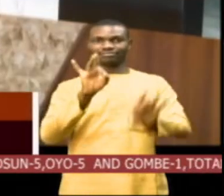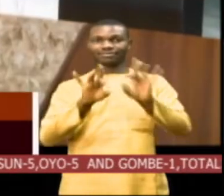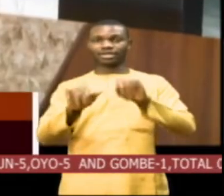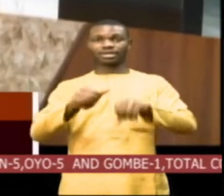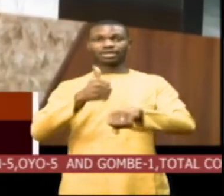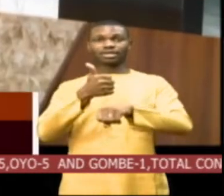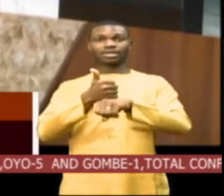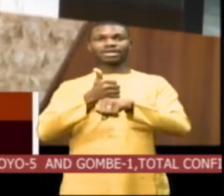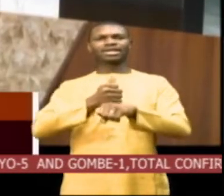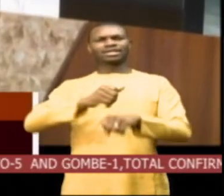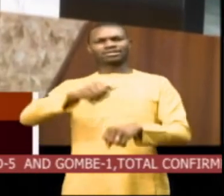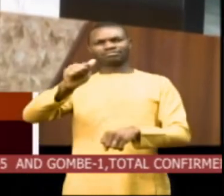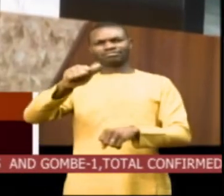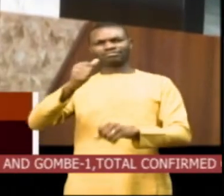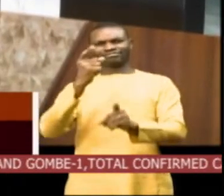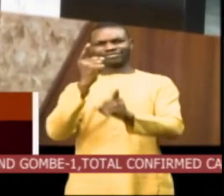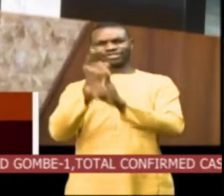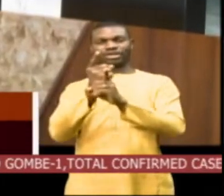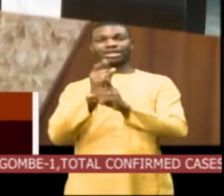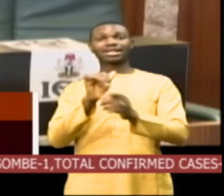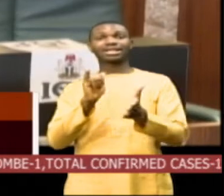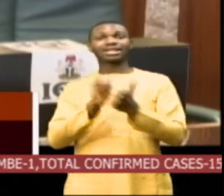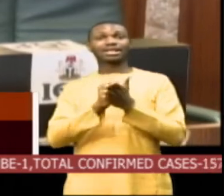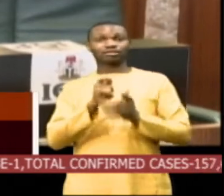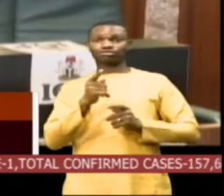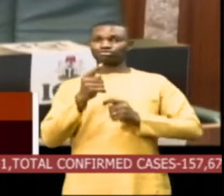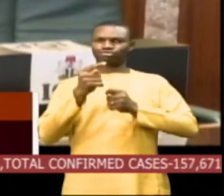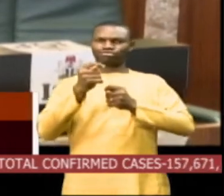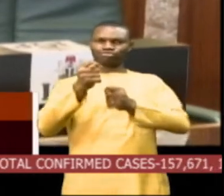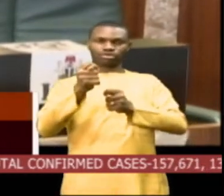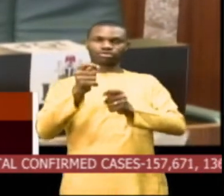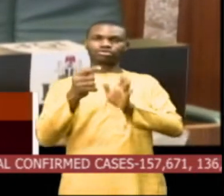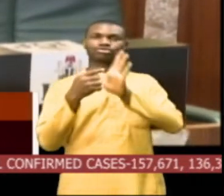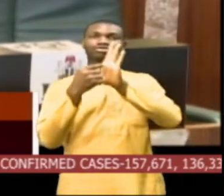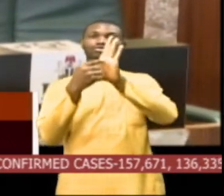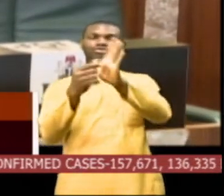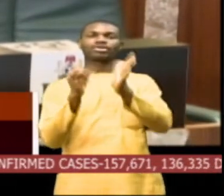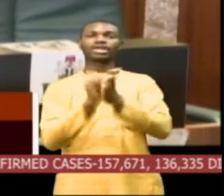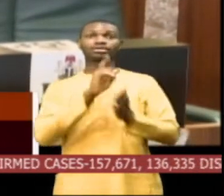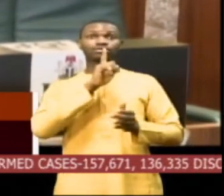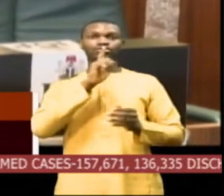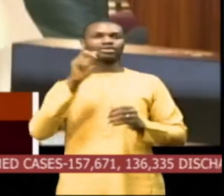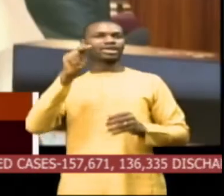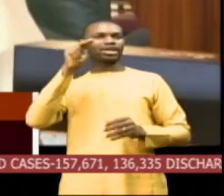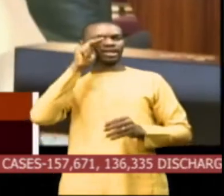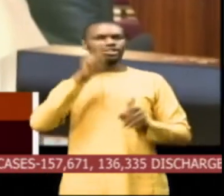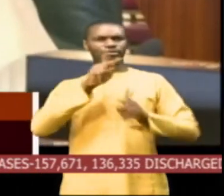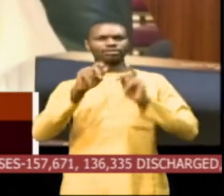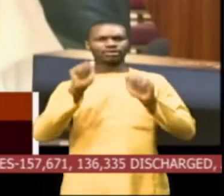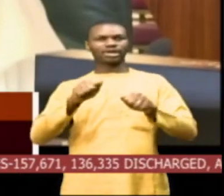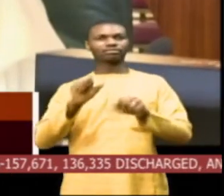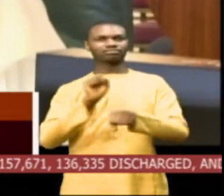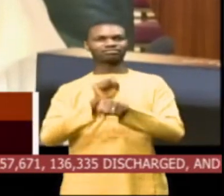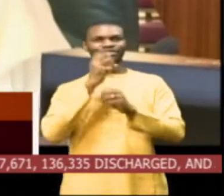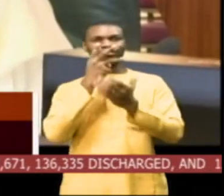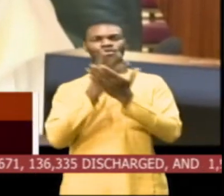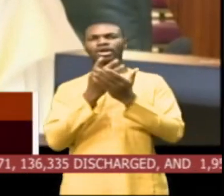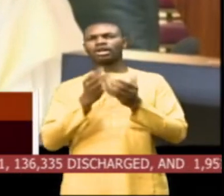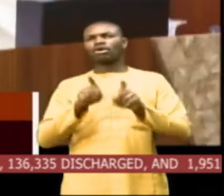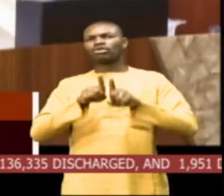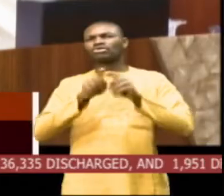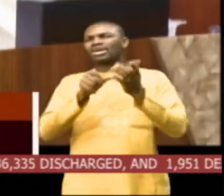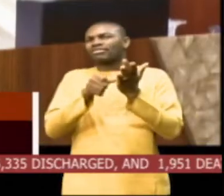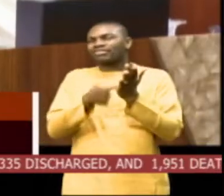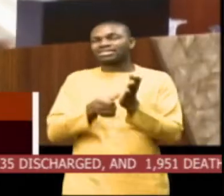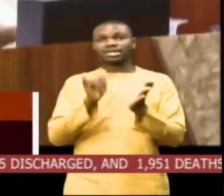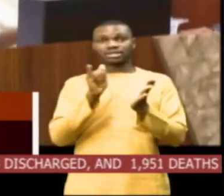only well-deserved, but also a confidence loudly expressed on behalf of Nigerians. The entire nation, he emphasized, is looking